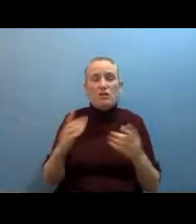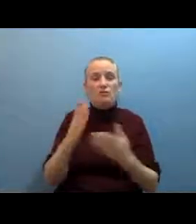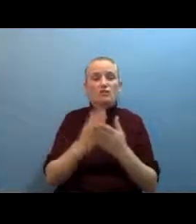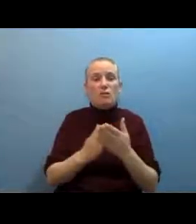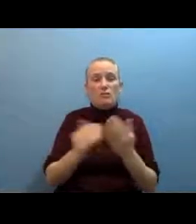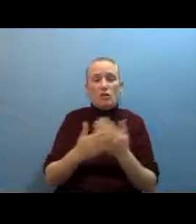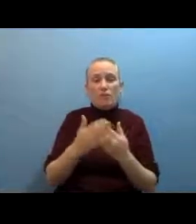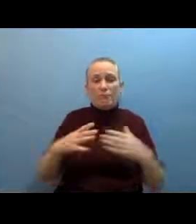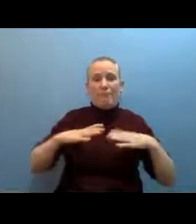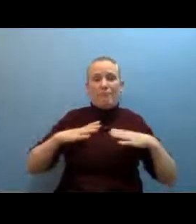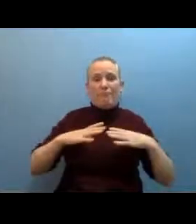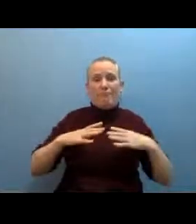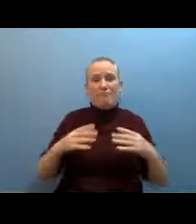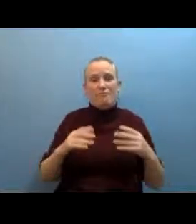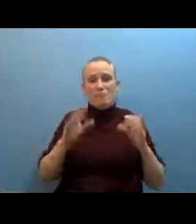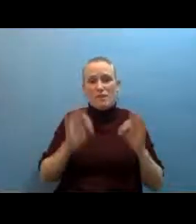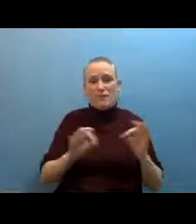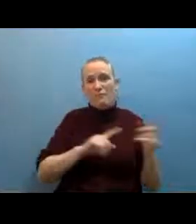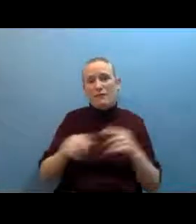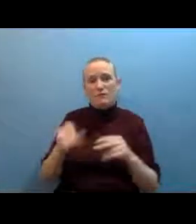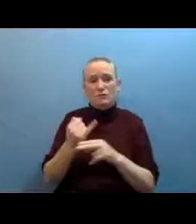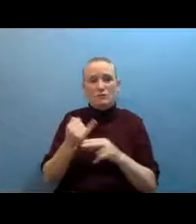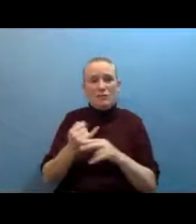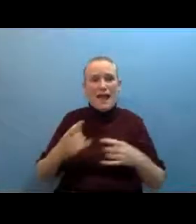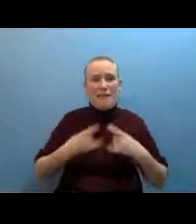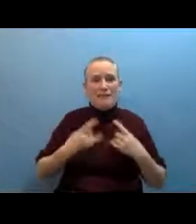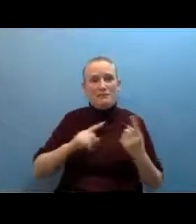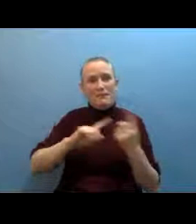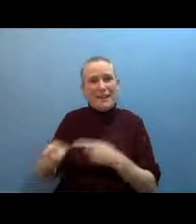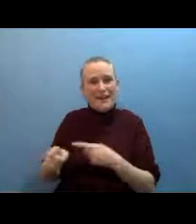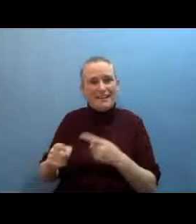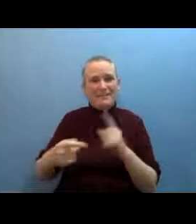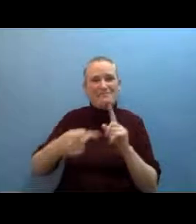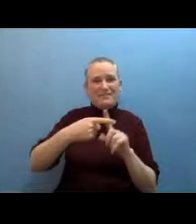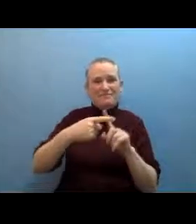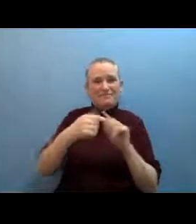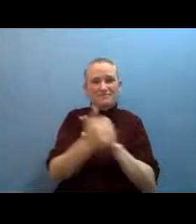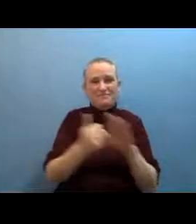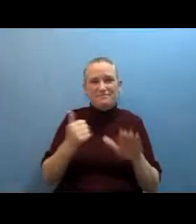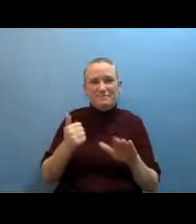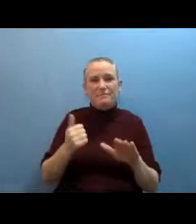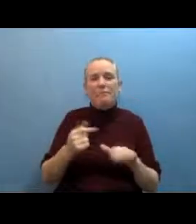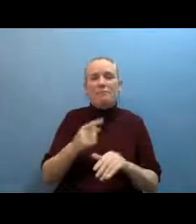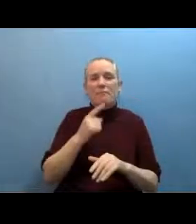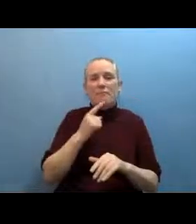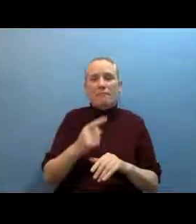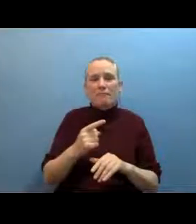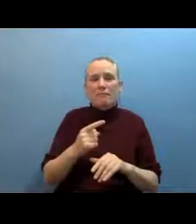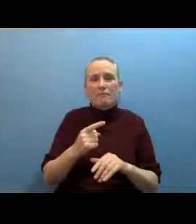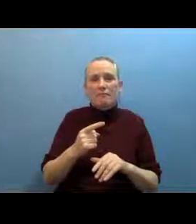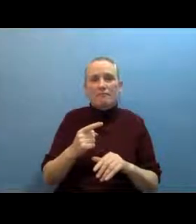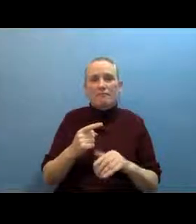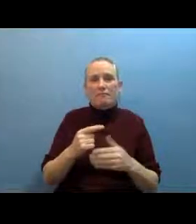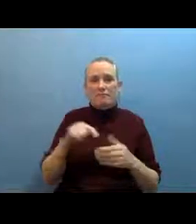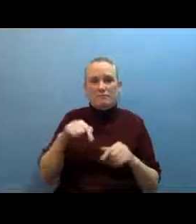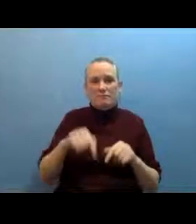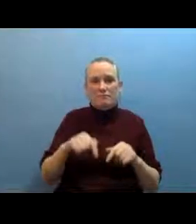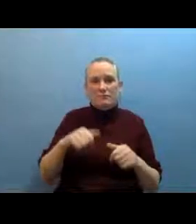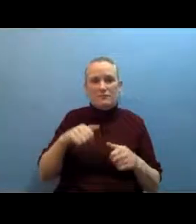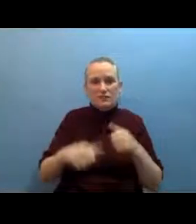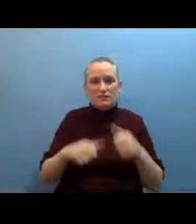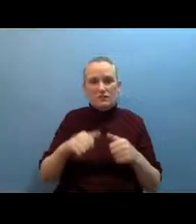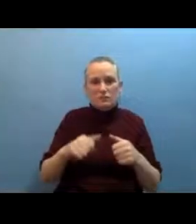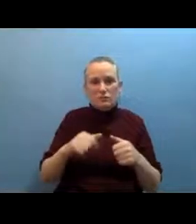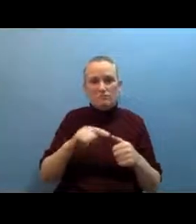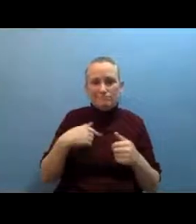they're delighted to be back, and they're finding it a really positive experience. But the people that we're hearing from at Jigsaw are obviously people who are